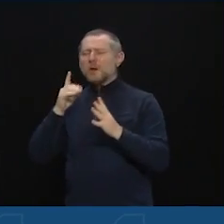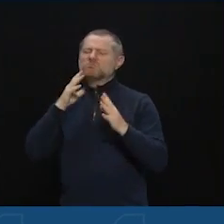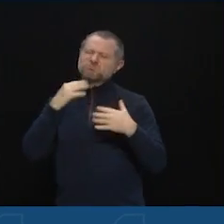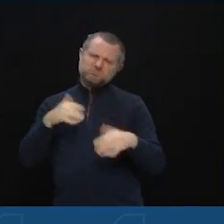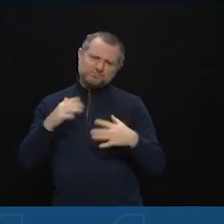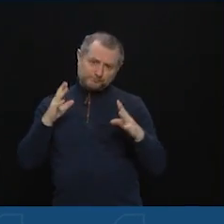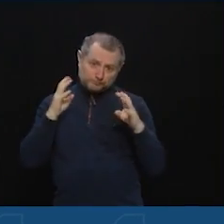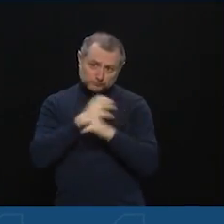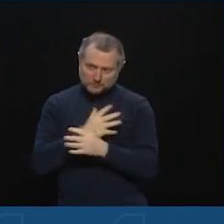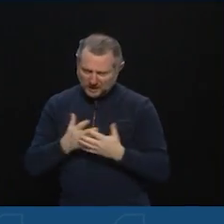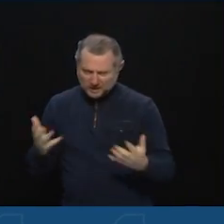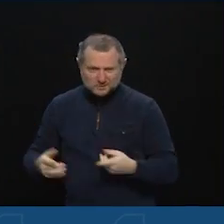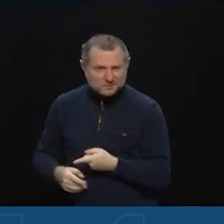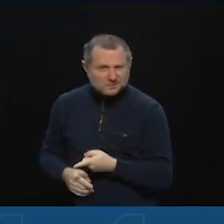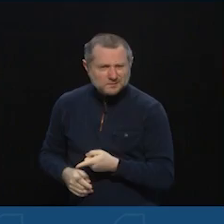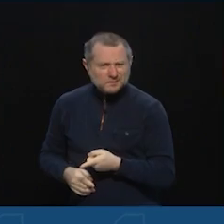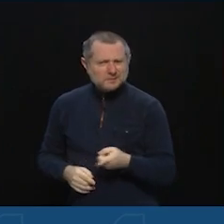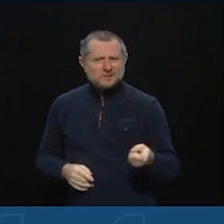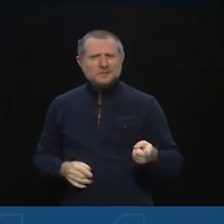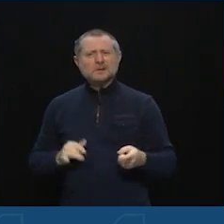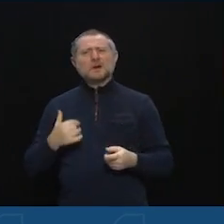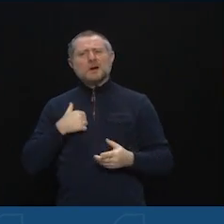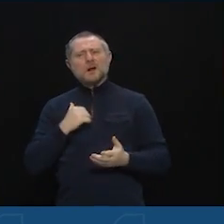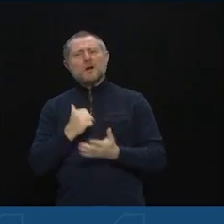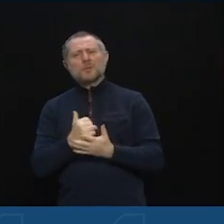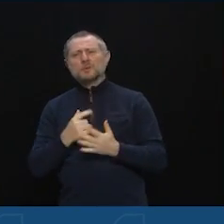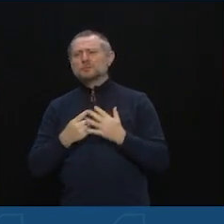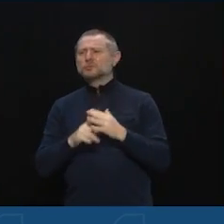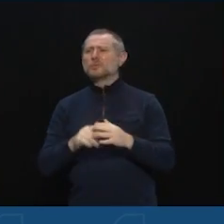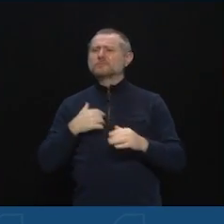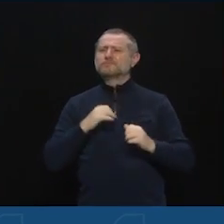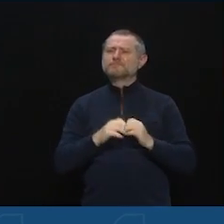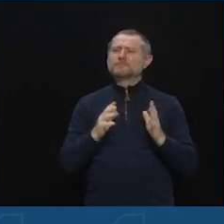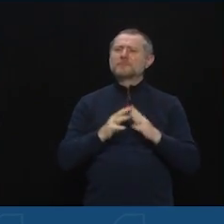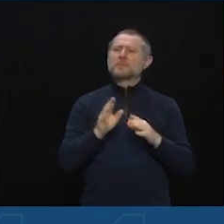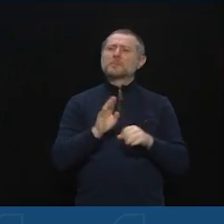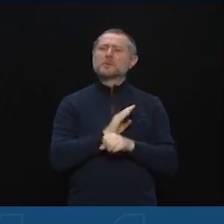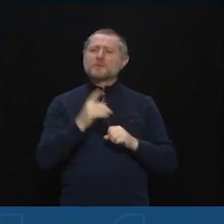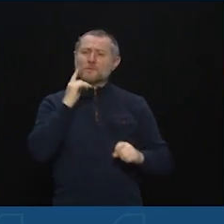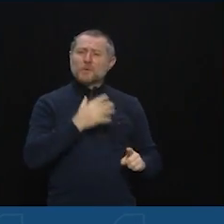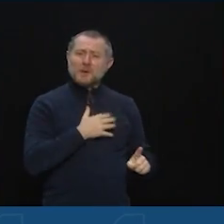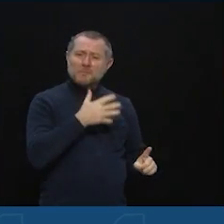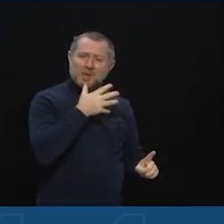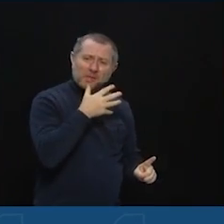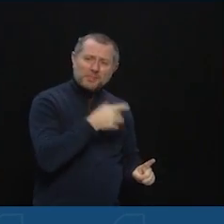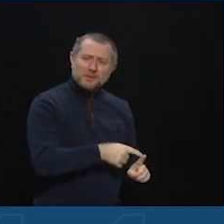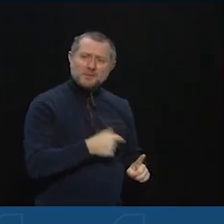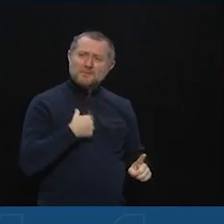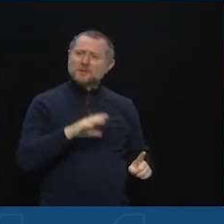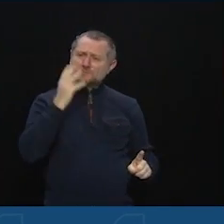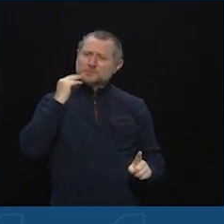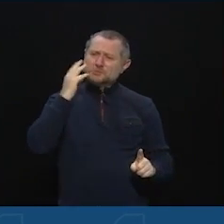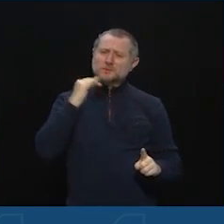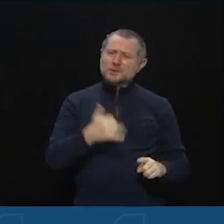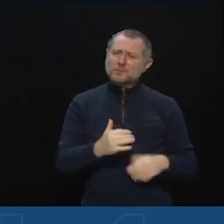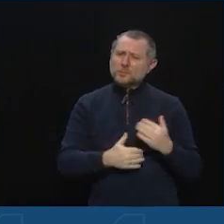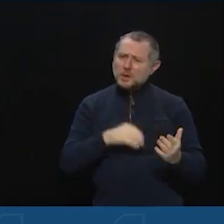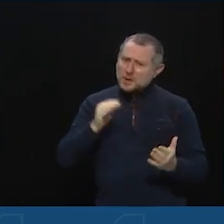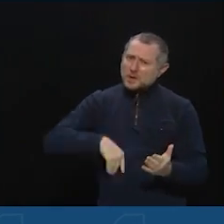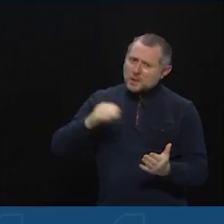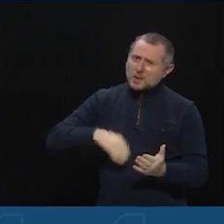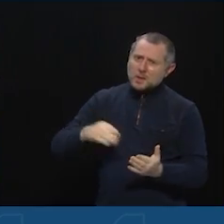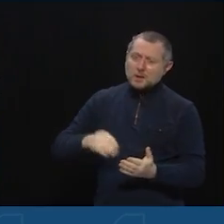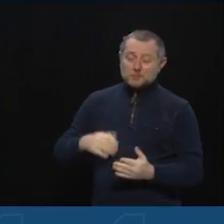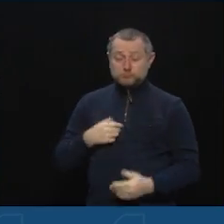And I helped start a small business for my mother, a little retail business. I had to go through the whole process, so I'm personally seared